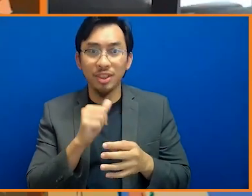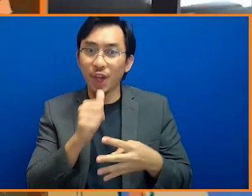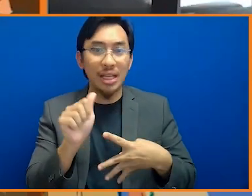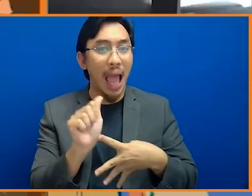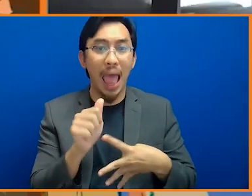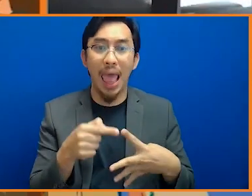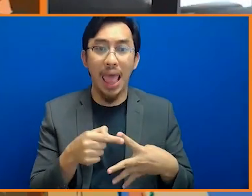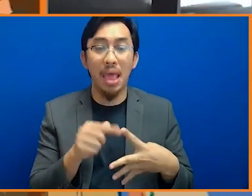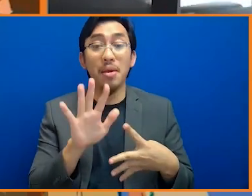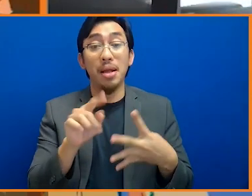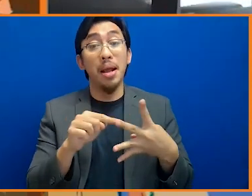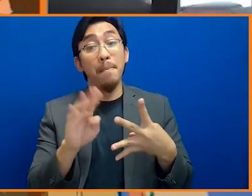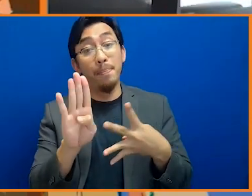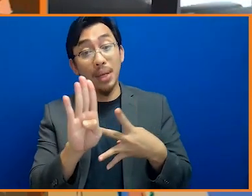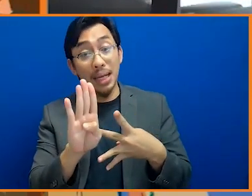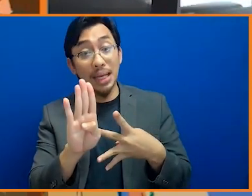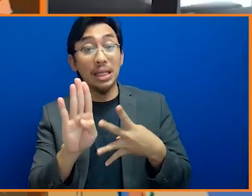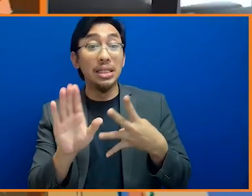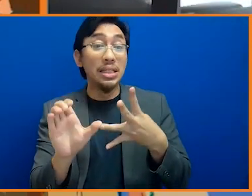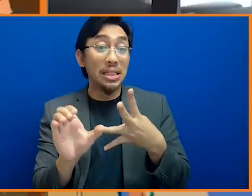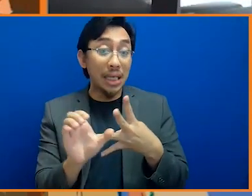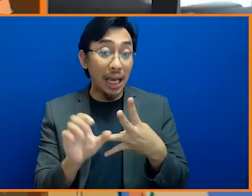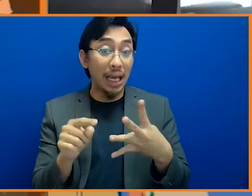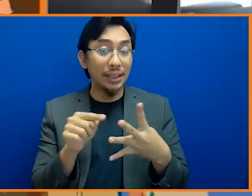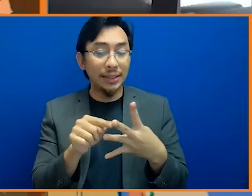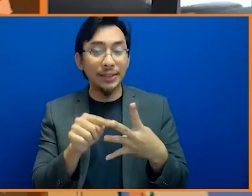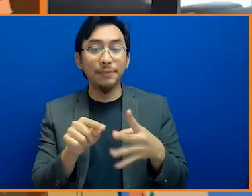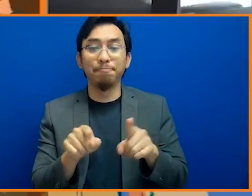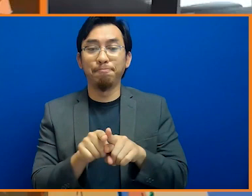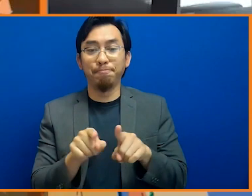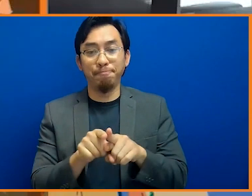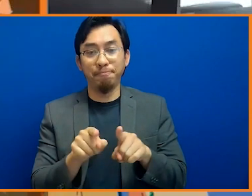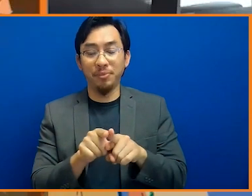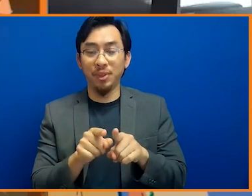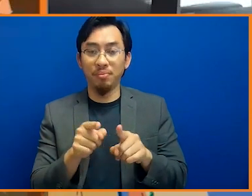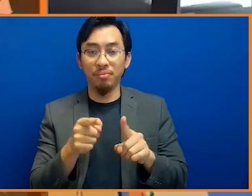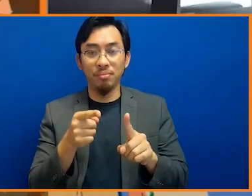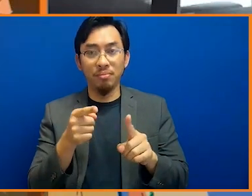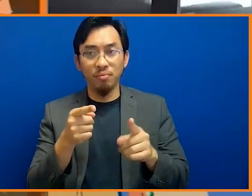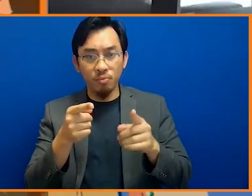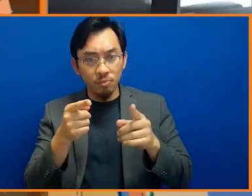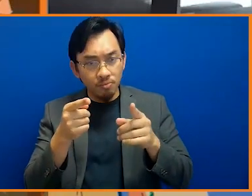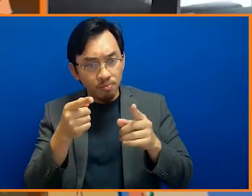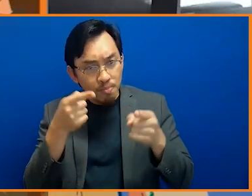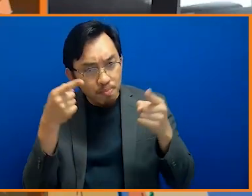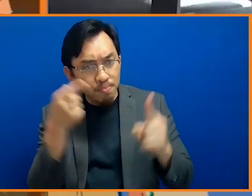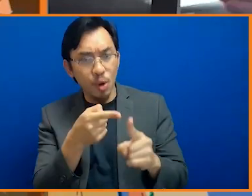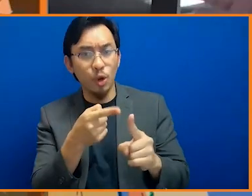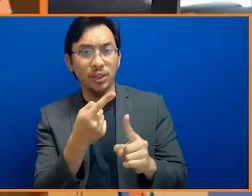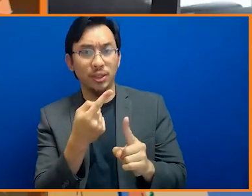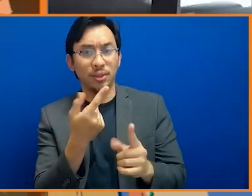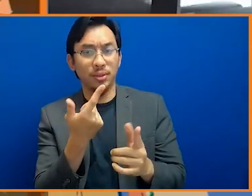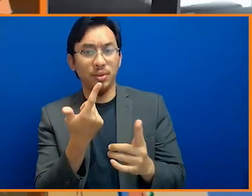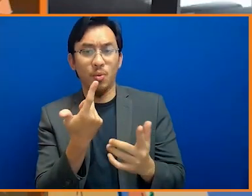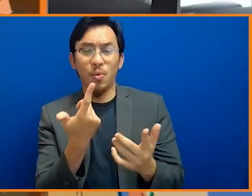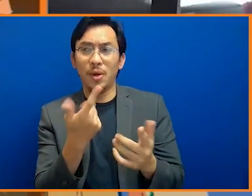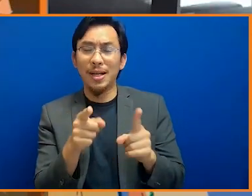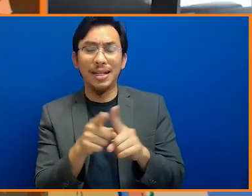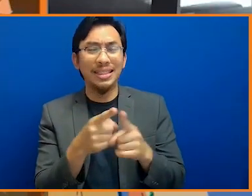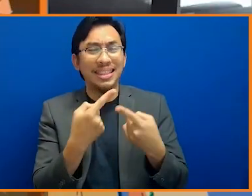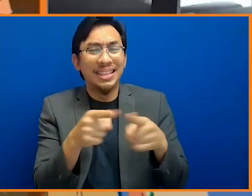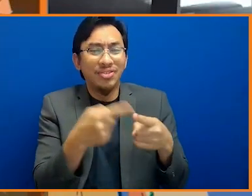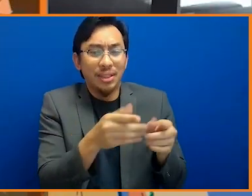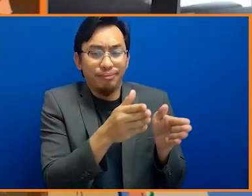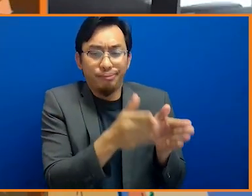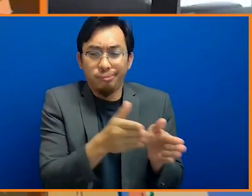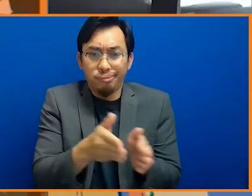So that's mean either type B or type C, right? So it's initially it is single purpose, then you will also function it